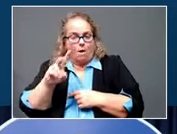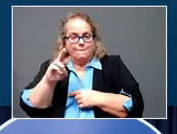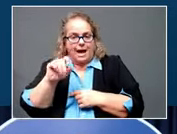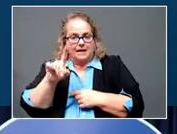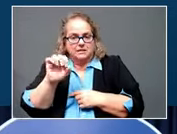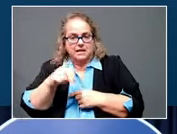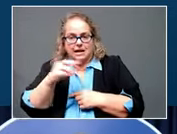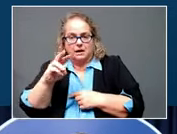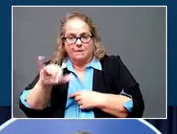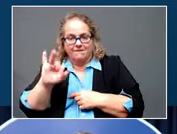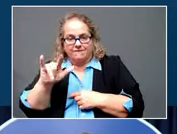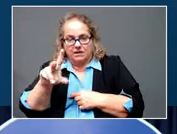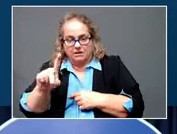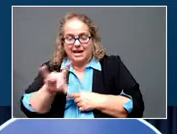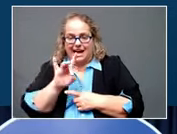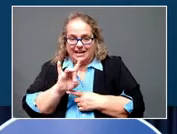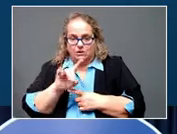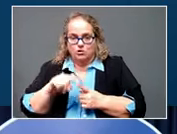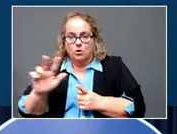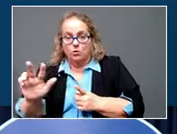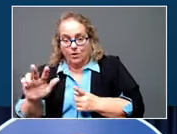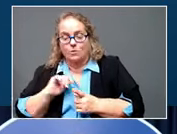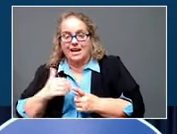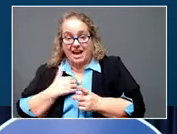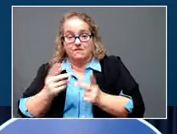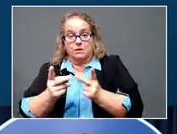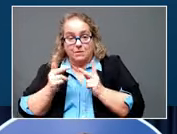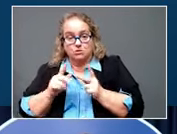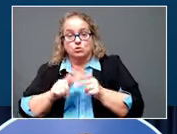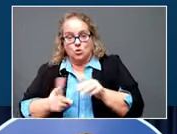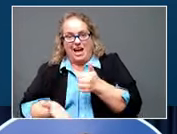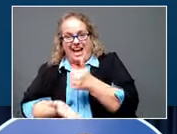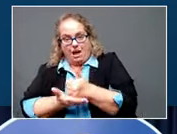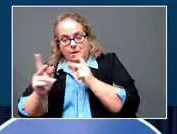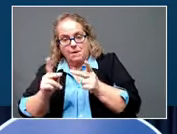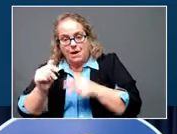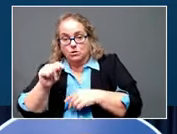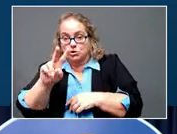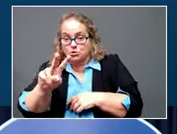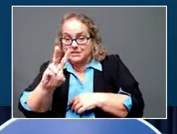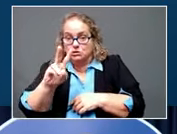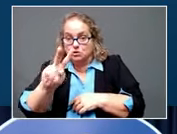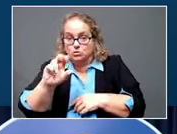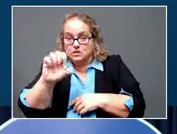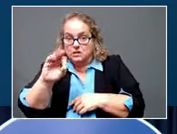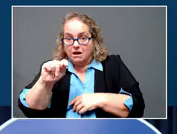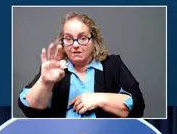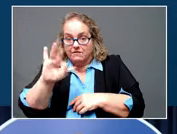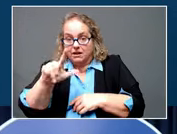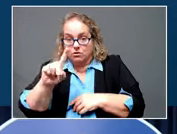3 p.m., we have sites to help people at 262 Scottsville Road, which is in the Greenwood